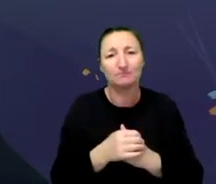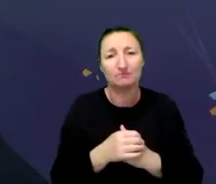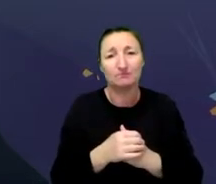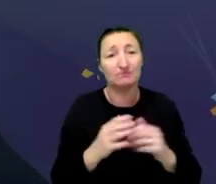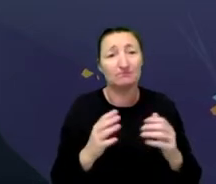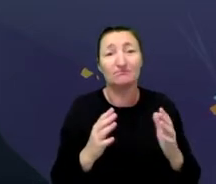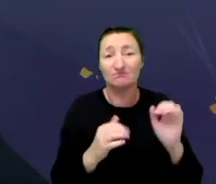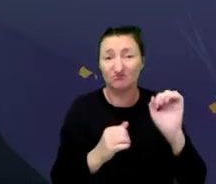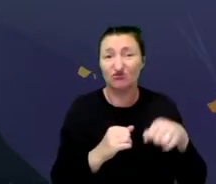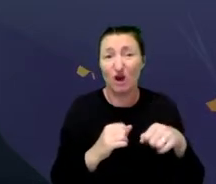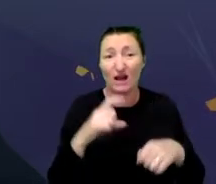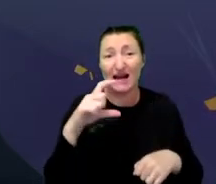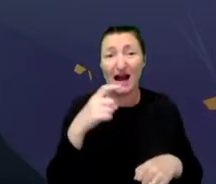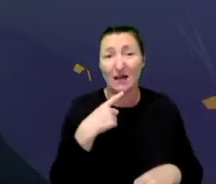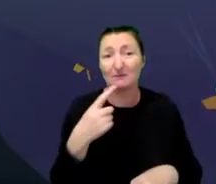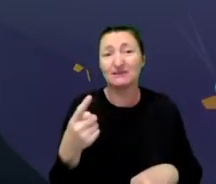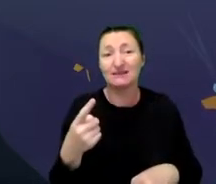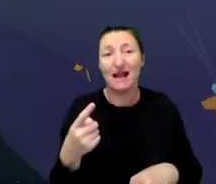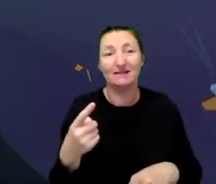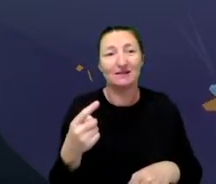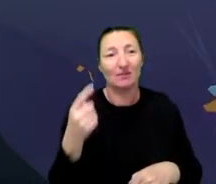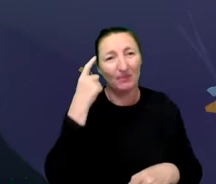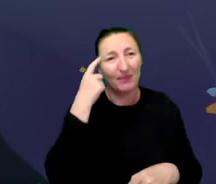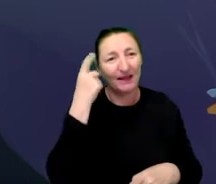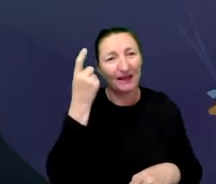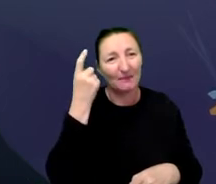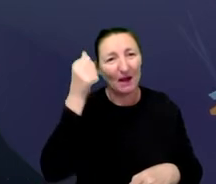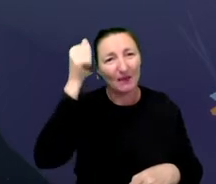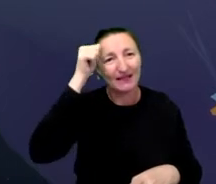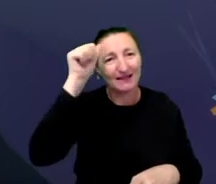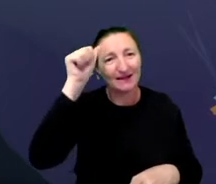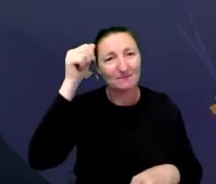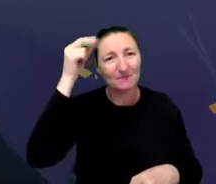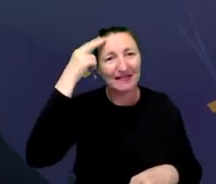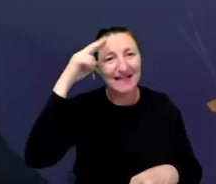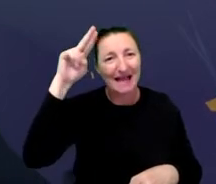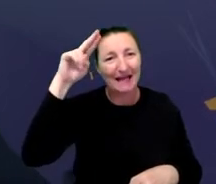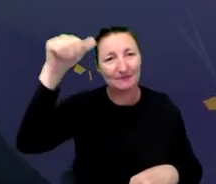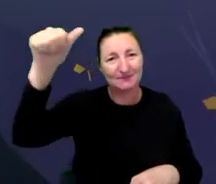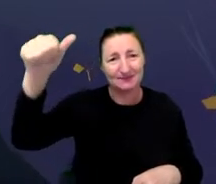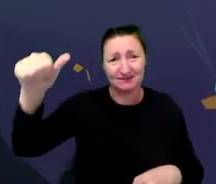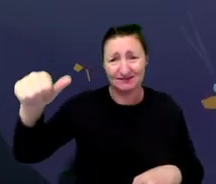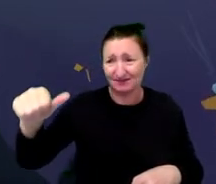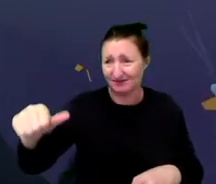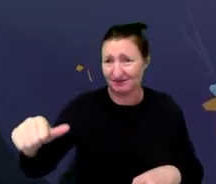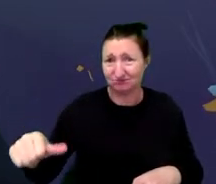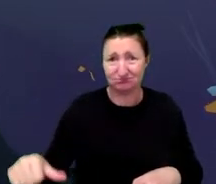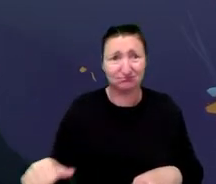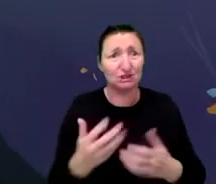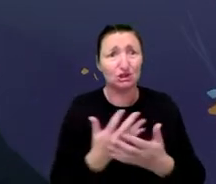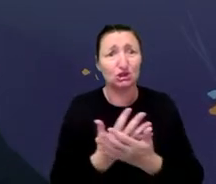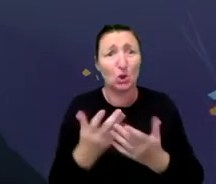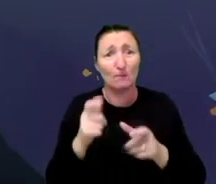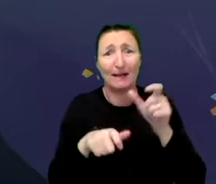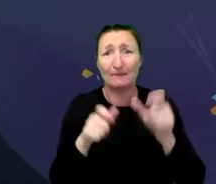names together also to think about how many people have, and there are many actually that like could not fit on this list, so this is more like directly